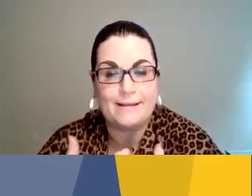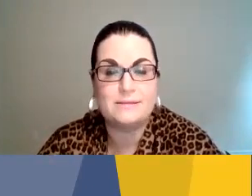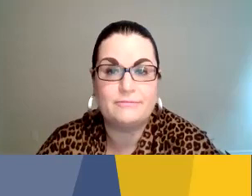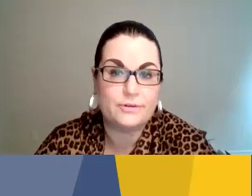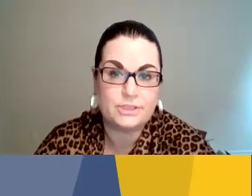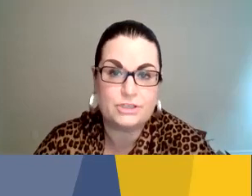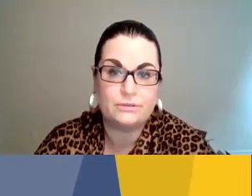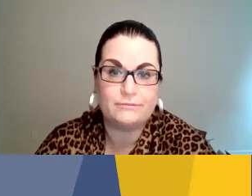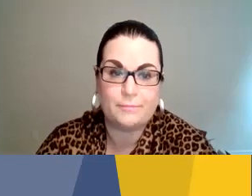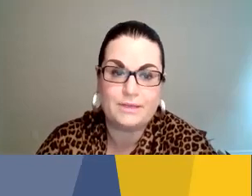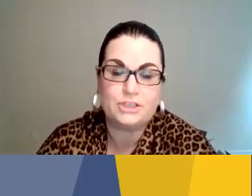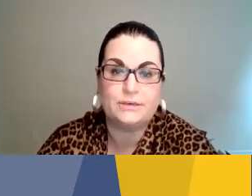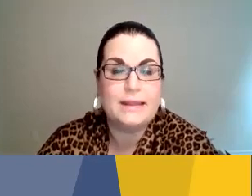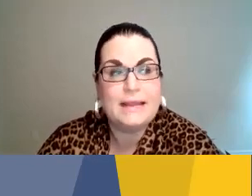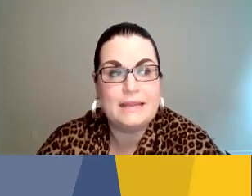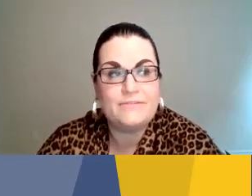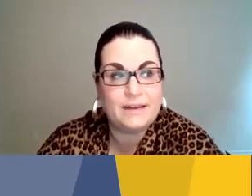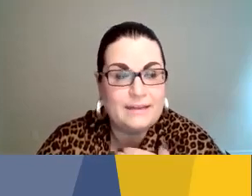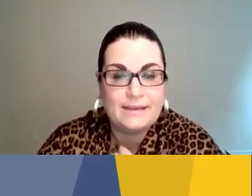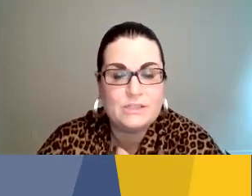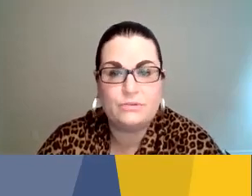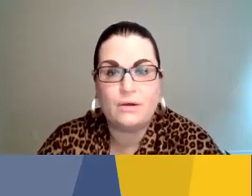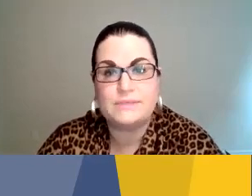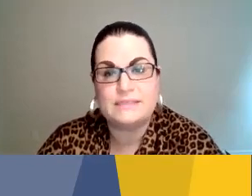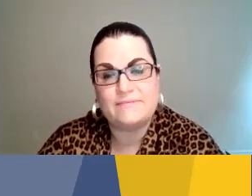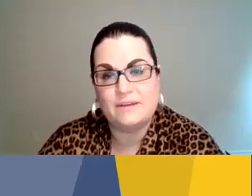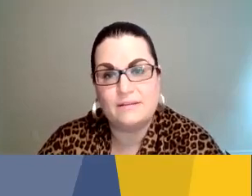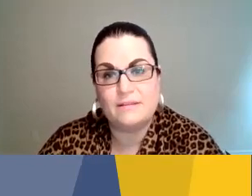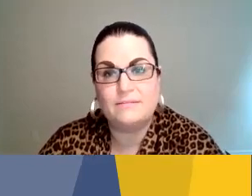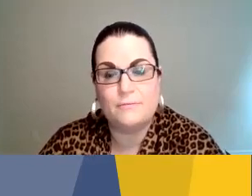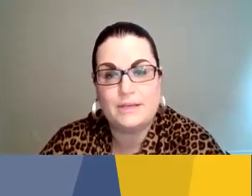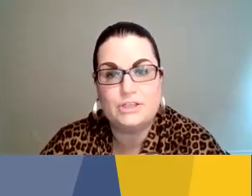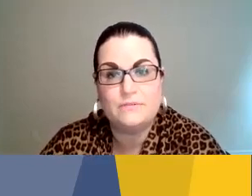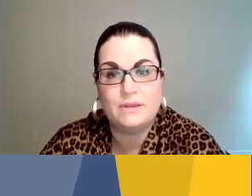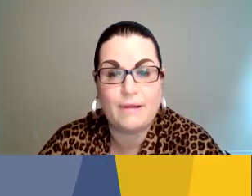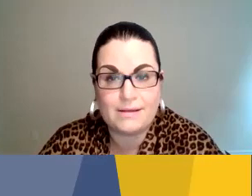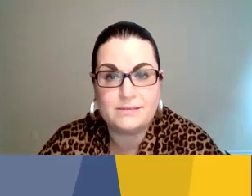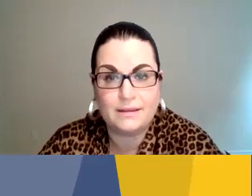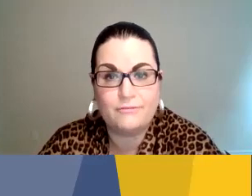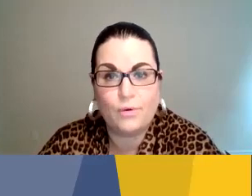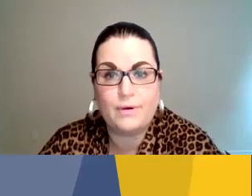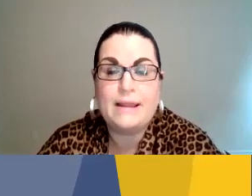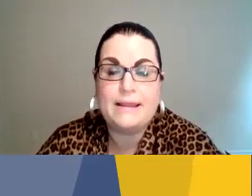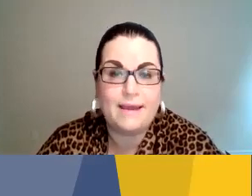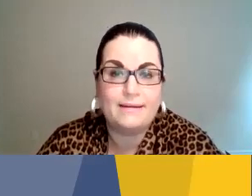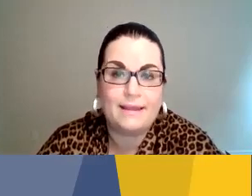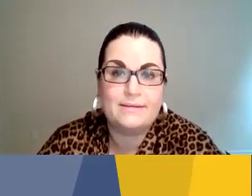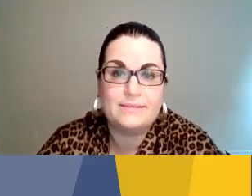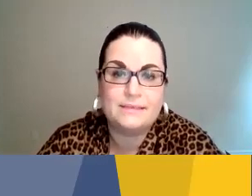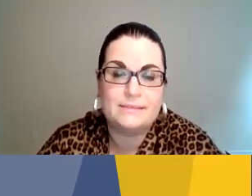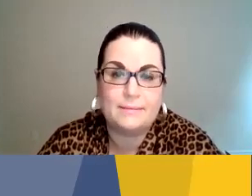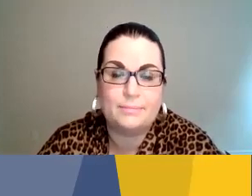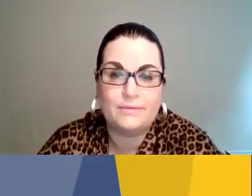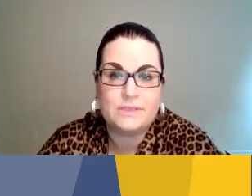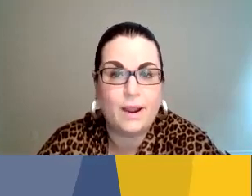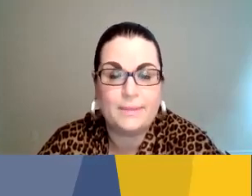and ask them for additional information. If in any case you're not receiving the information that you're asking for, that again is